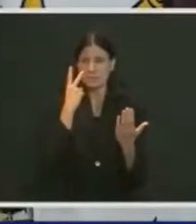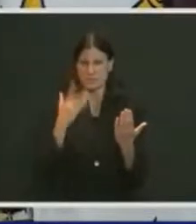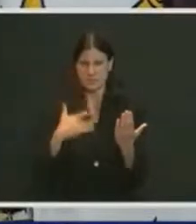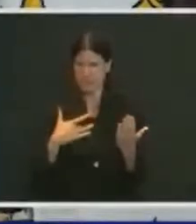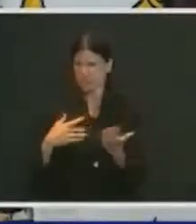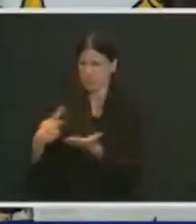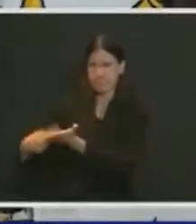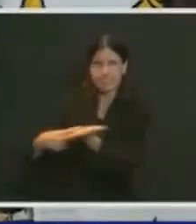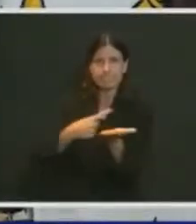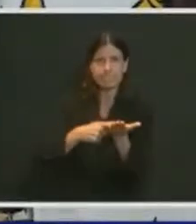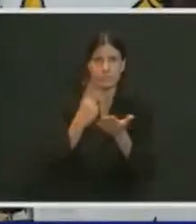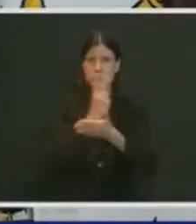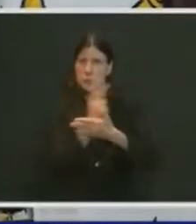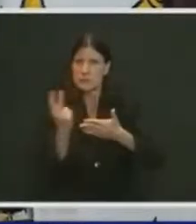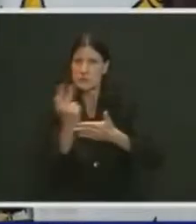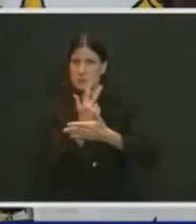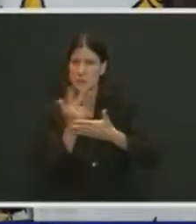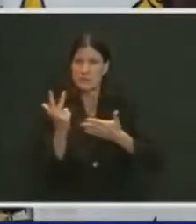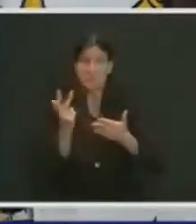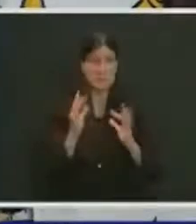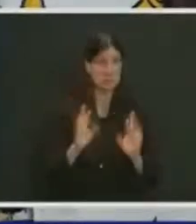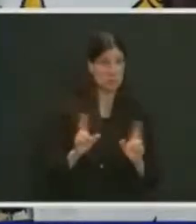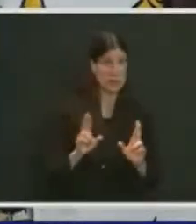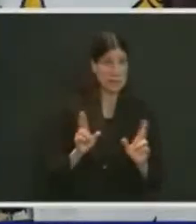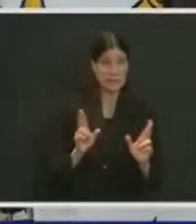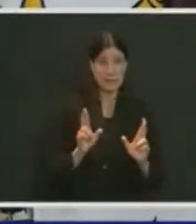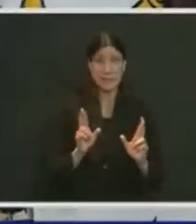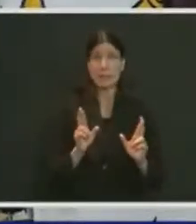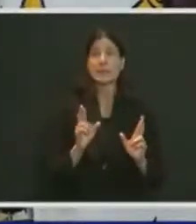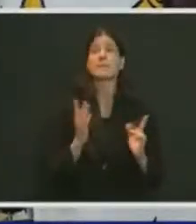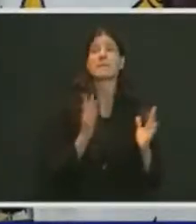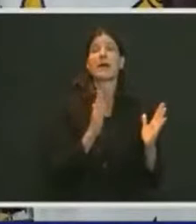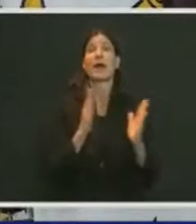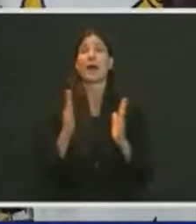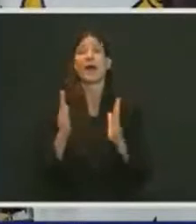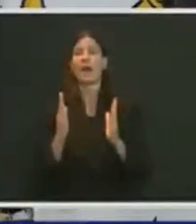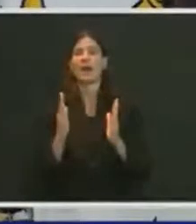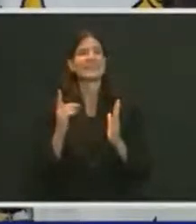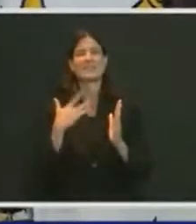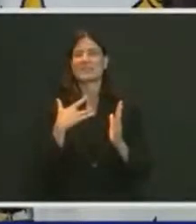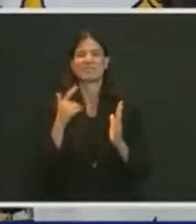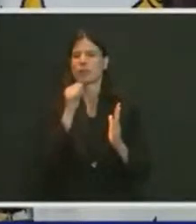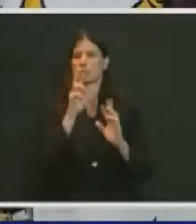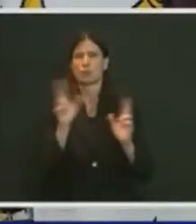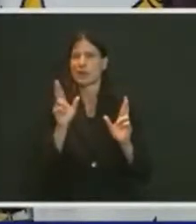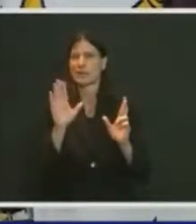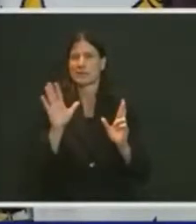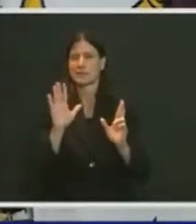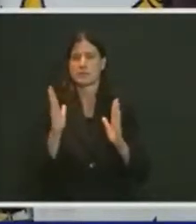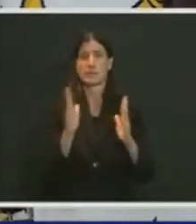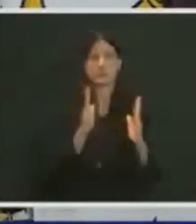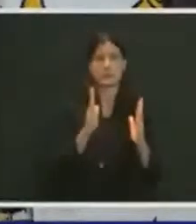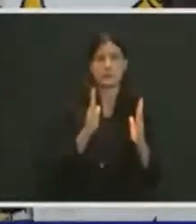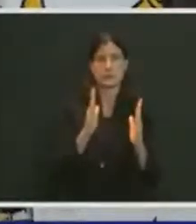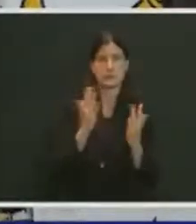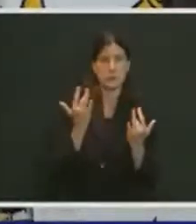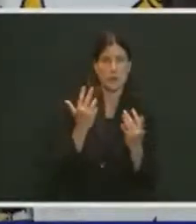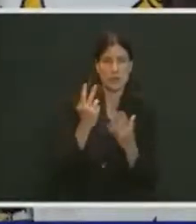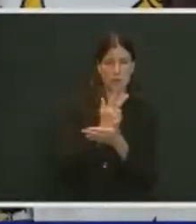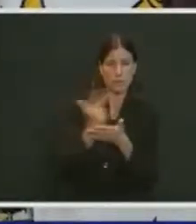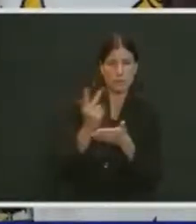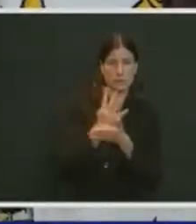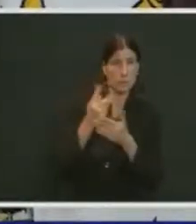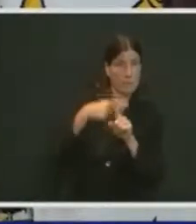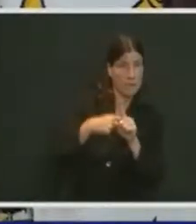need to wait a couple of weeks in order to see the effect of the changes you made. There's no